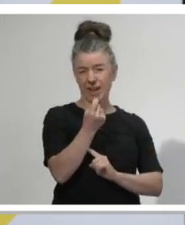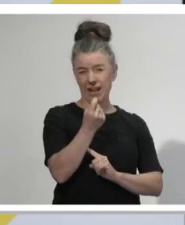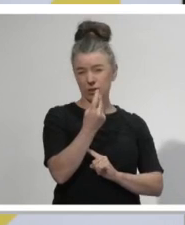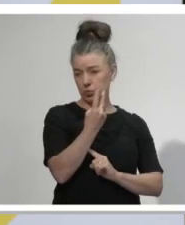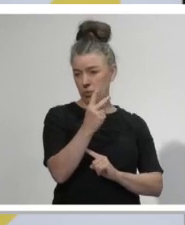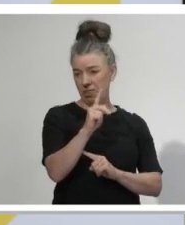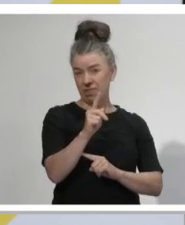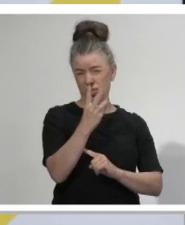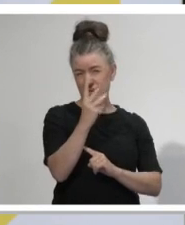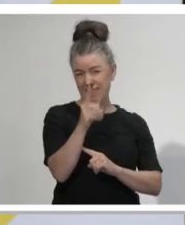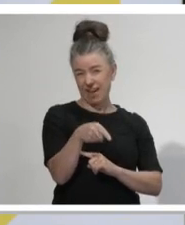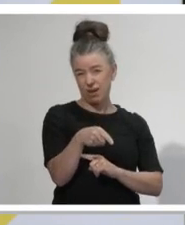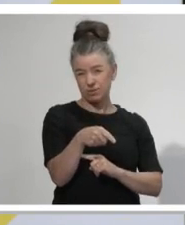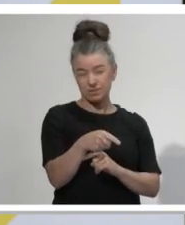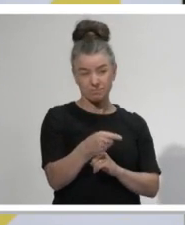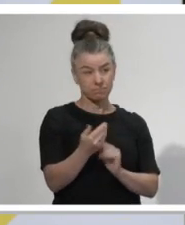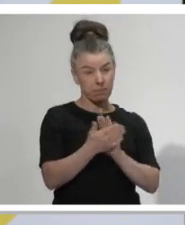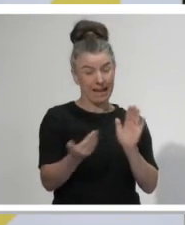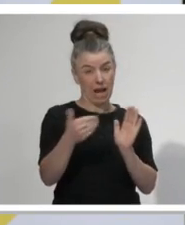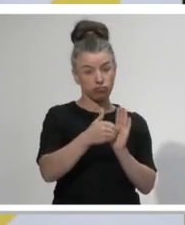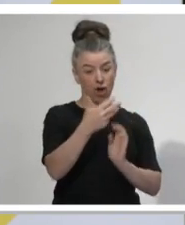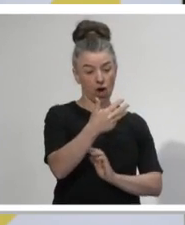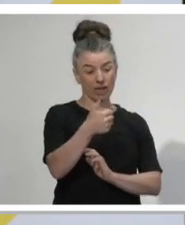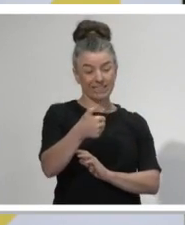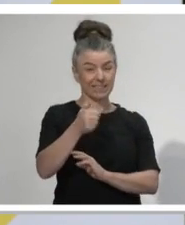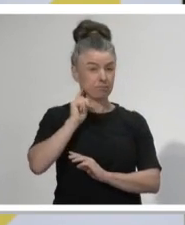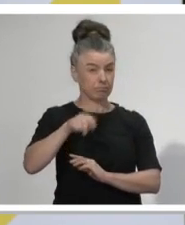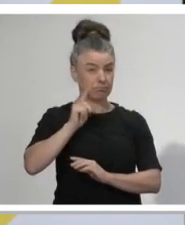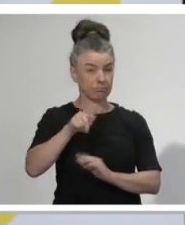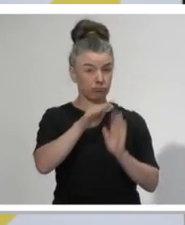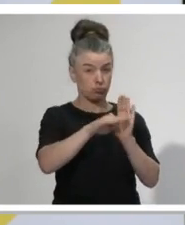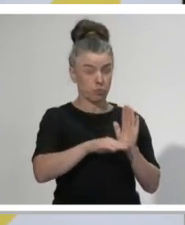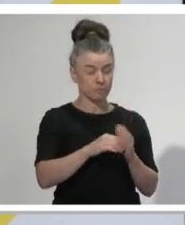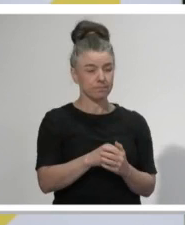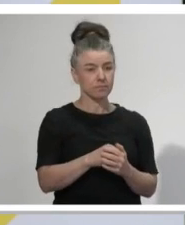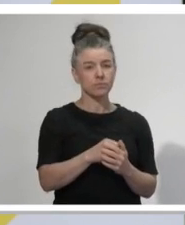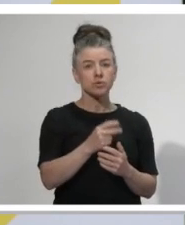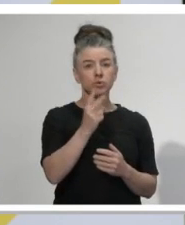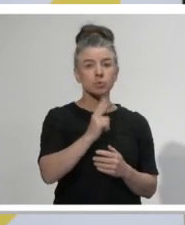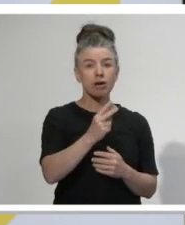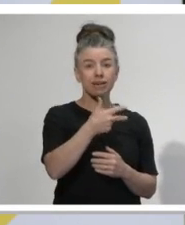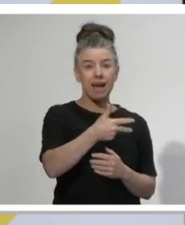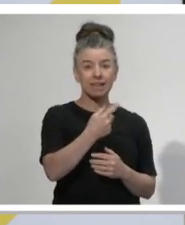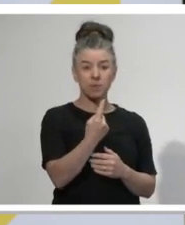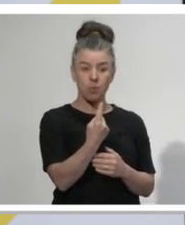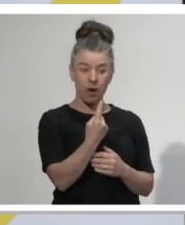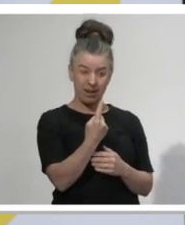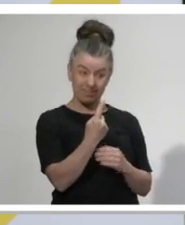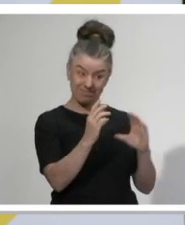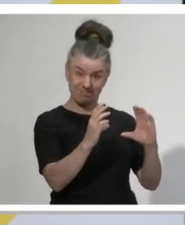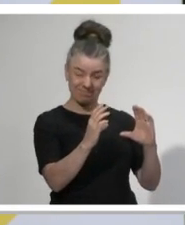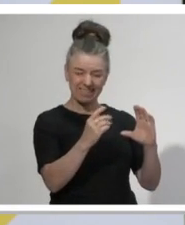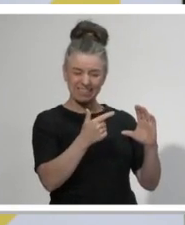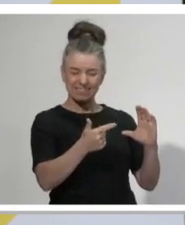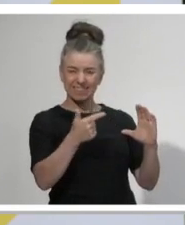that's an increase of 96 in the past 24 hours. Of those 281, 77 people have been prosecuted,